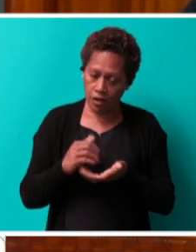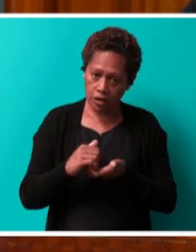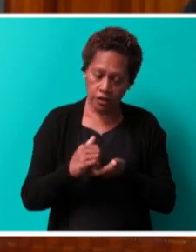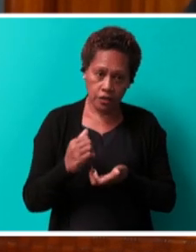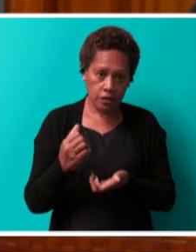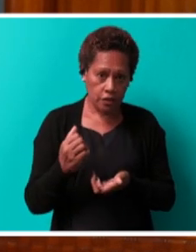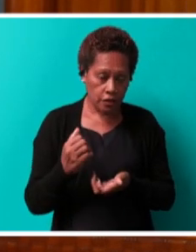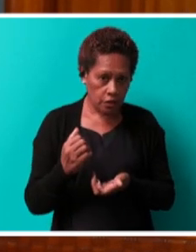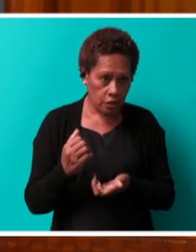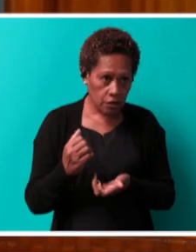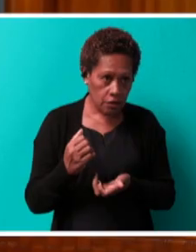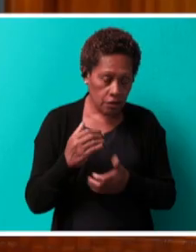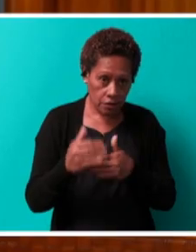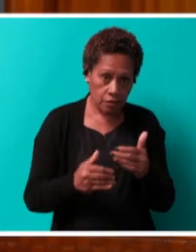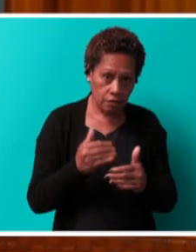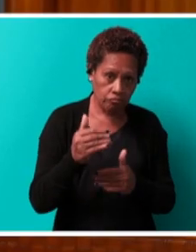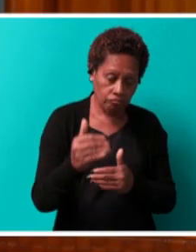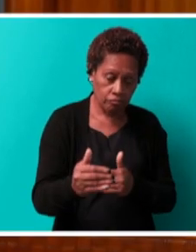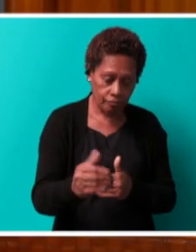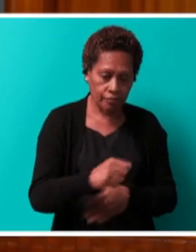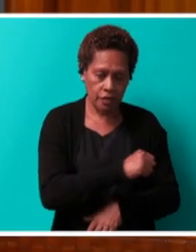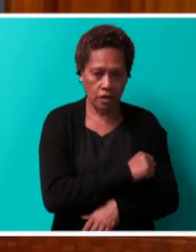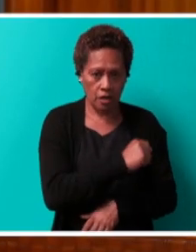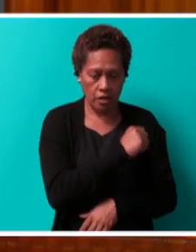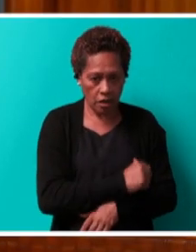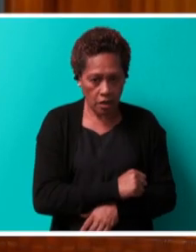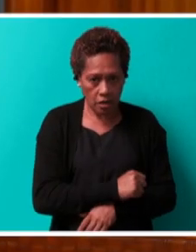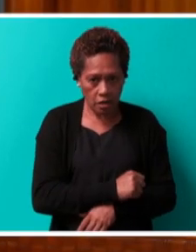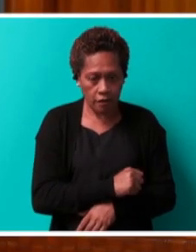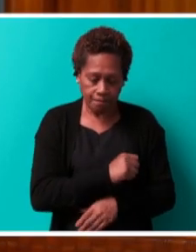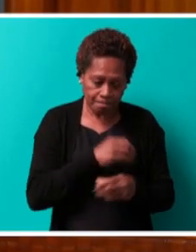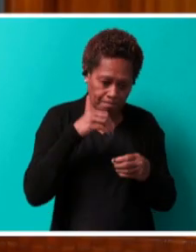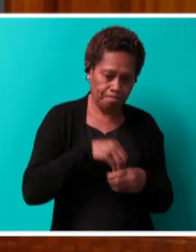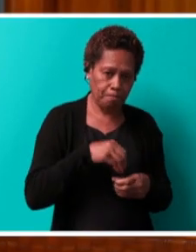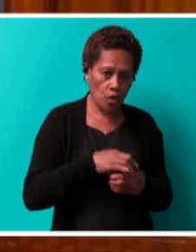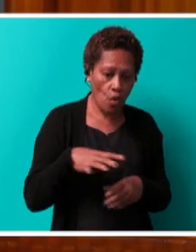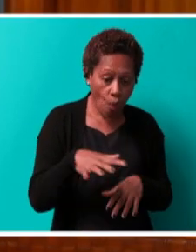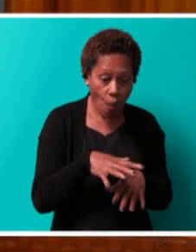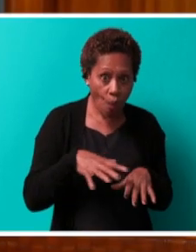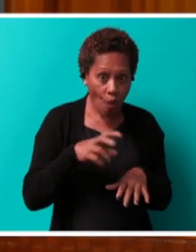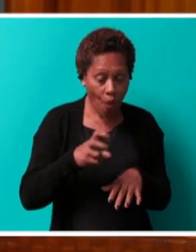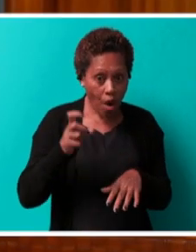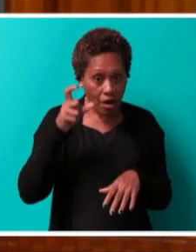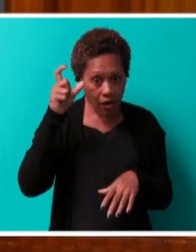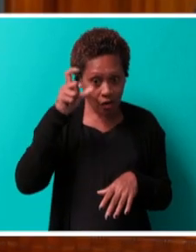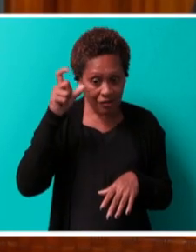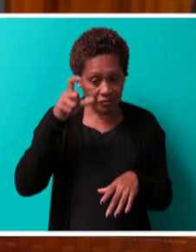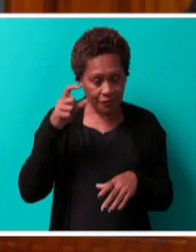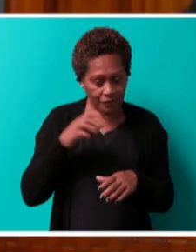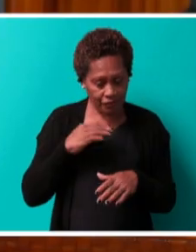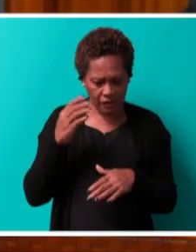course, taking into account the concerns and ensuring that close communications